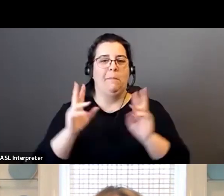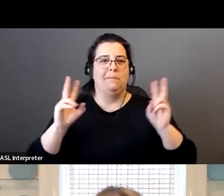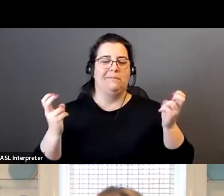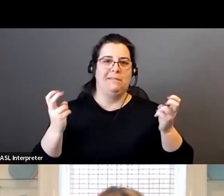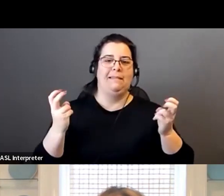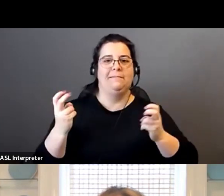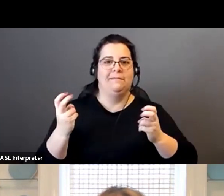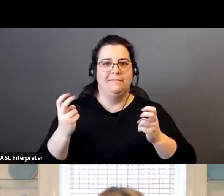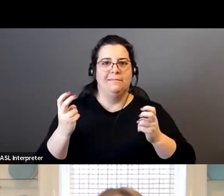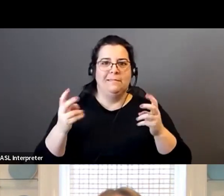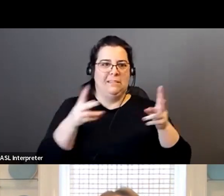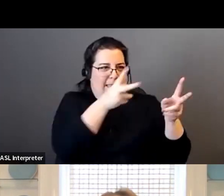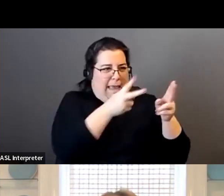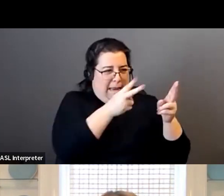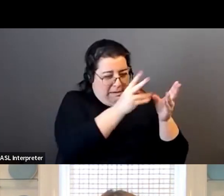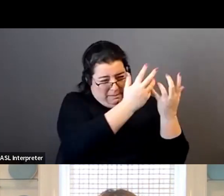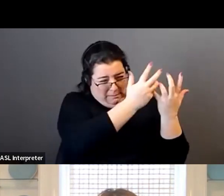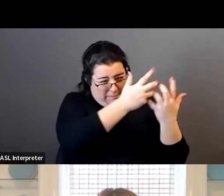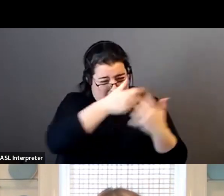for 10 years.